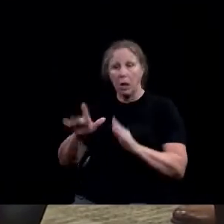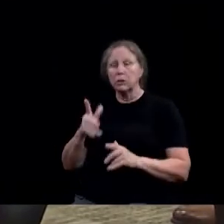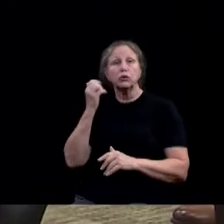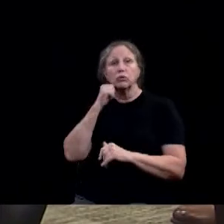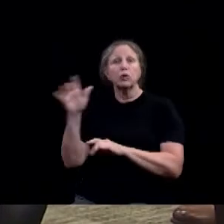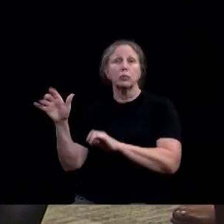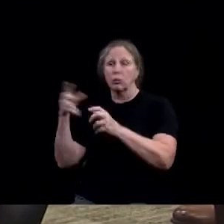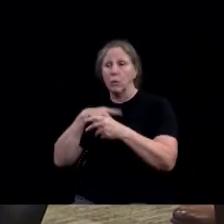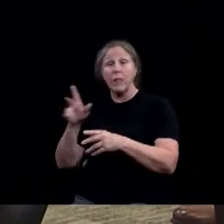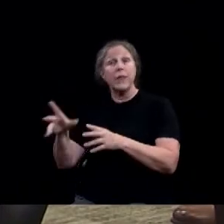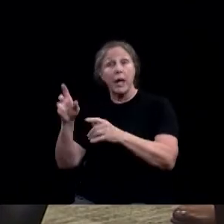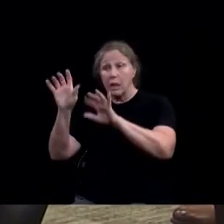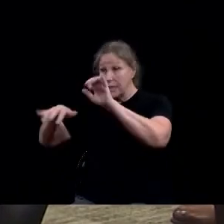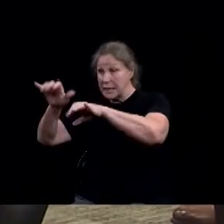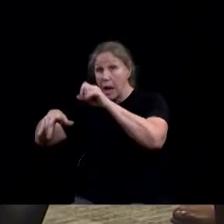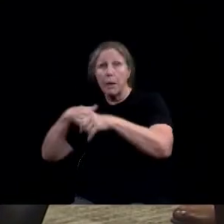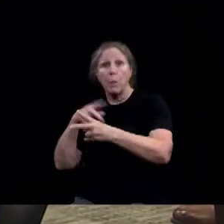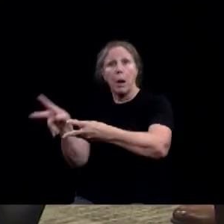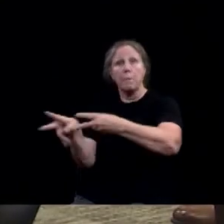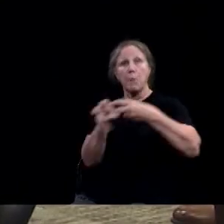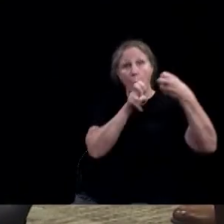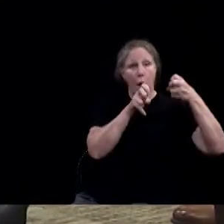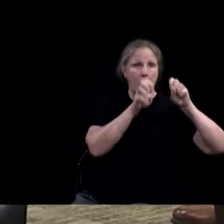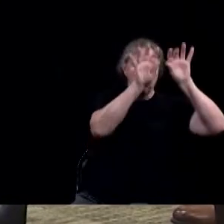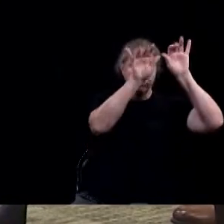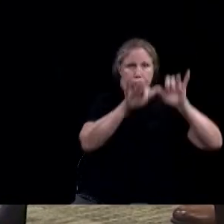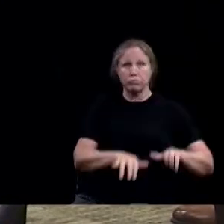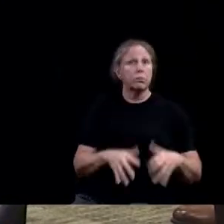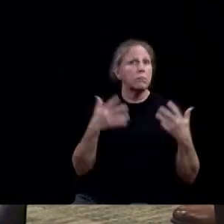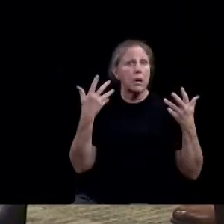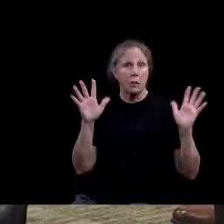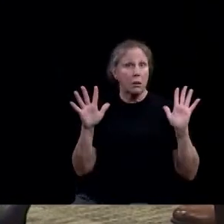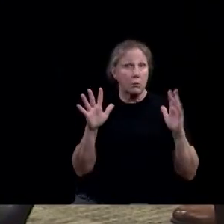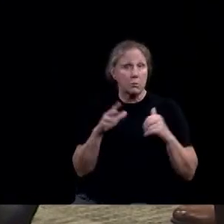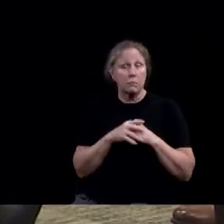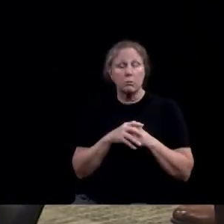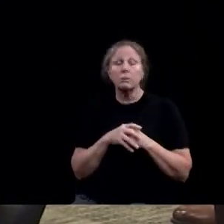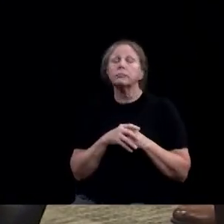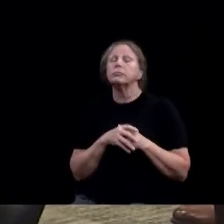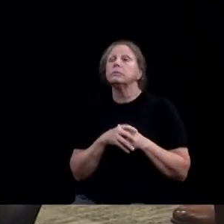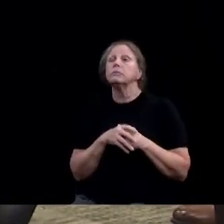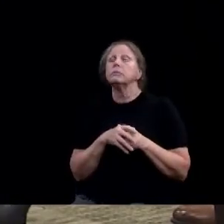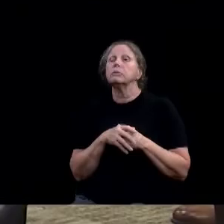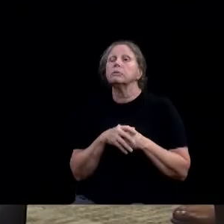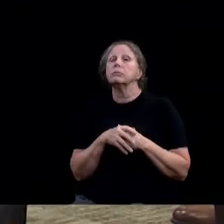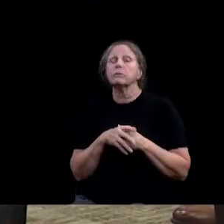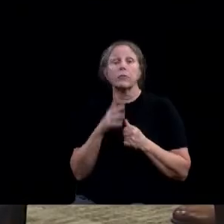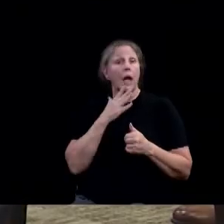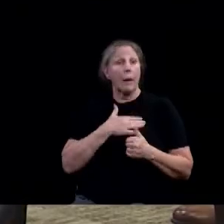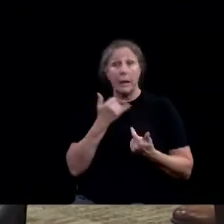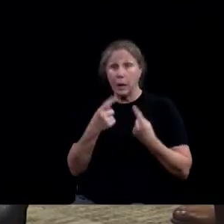our ArcGIS enterprise system. So I'd be glad to answer any questions if you'll have any.